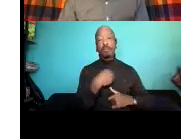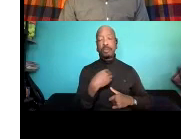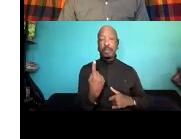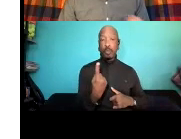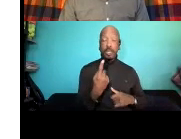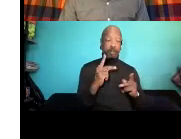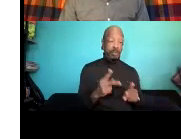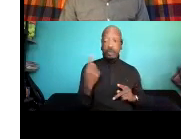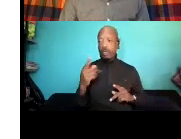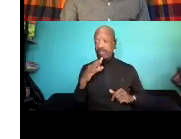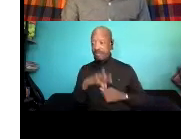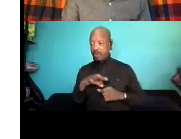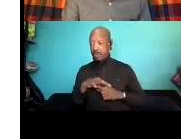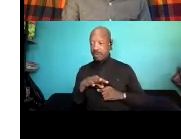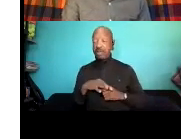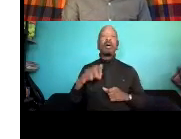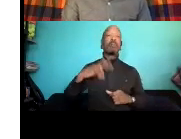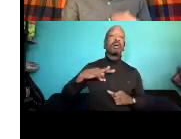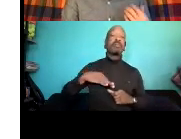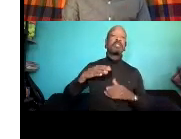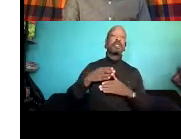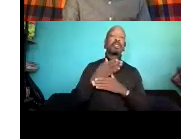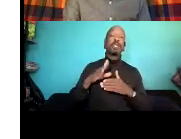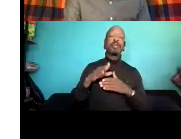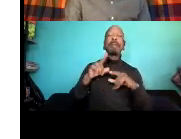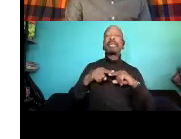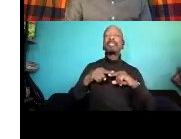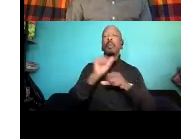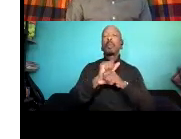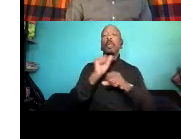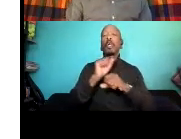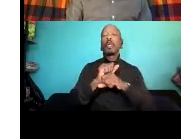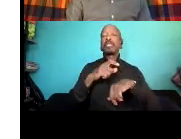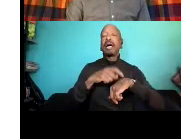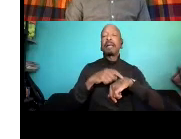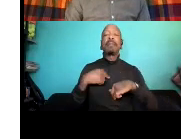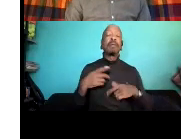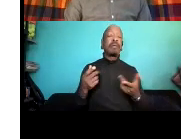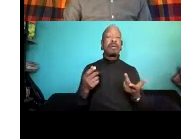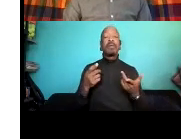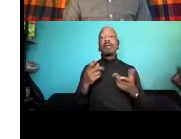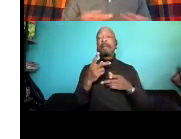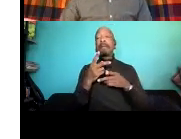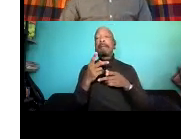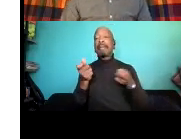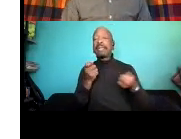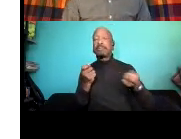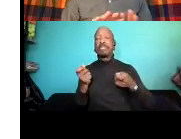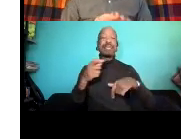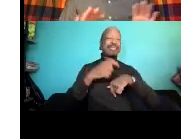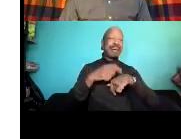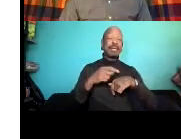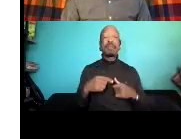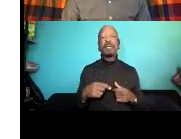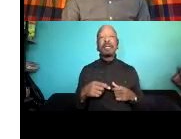vote, profits are shared on the basis of work, equal participation in governance and management, and that